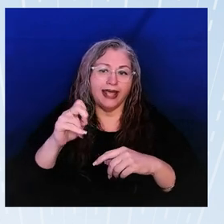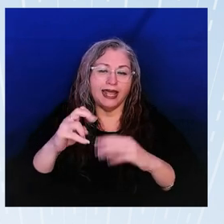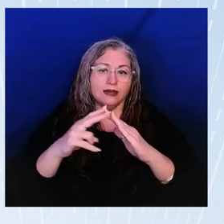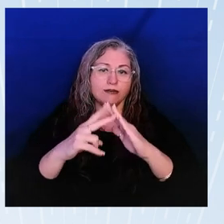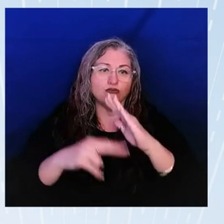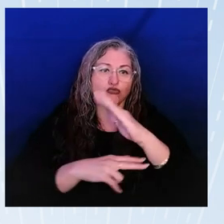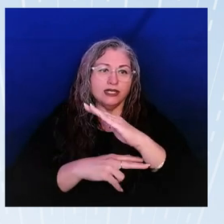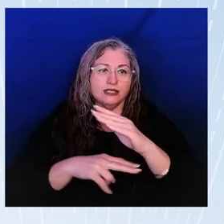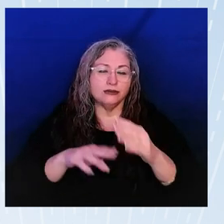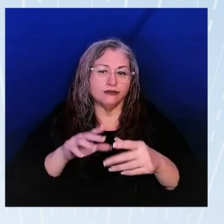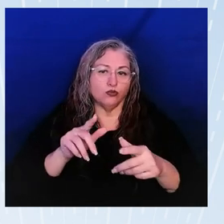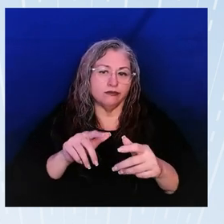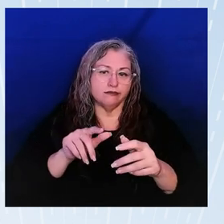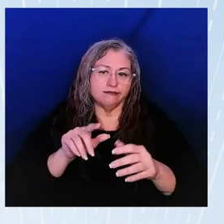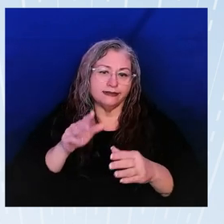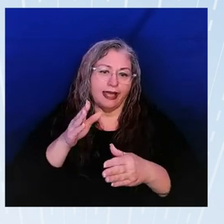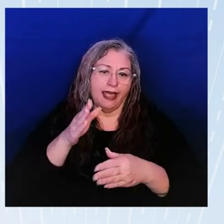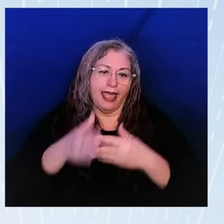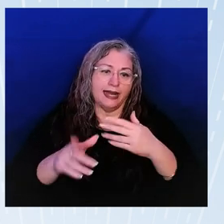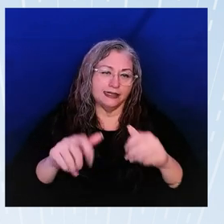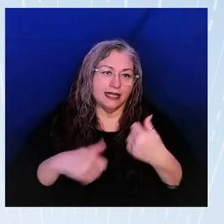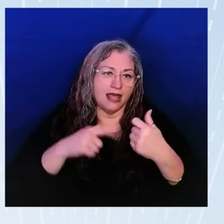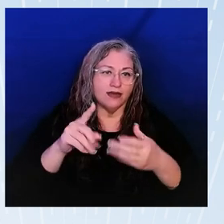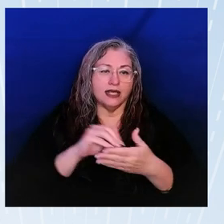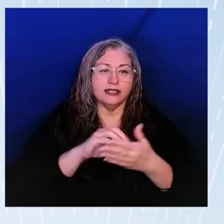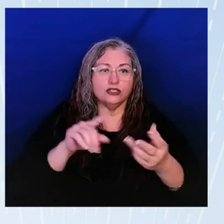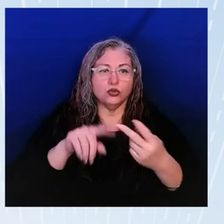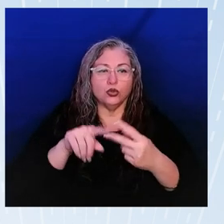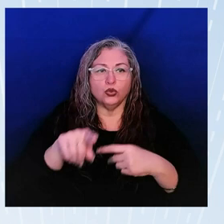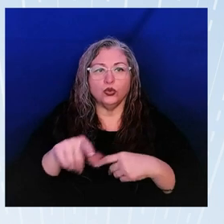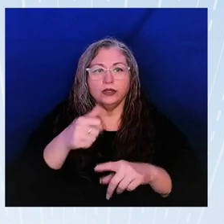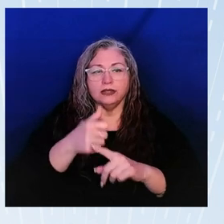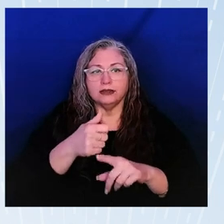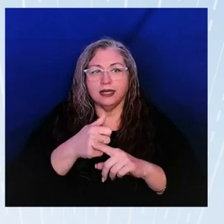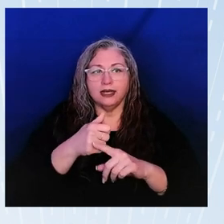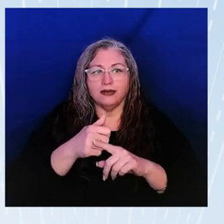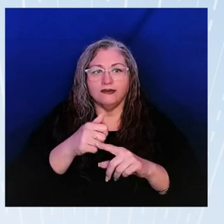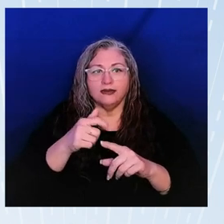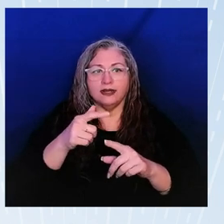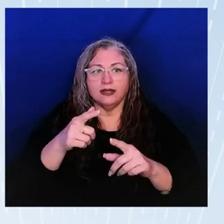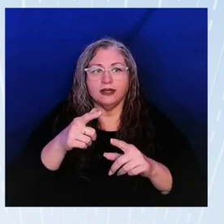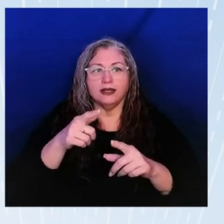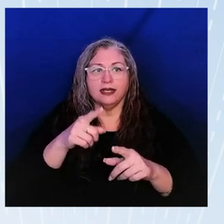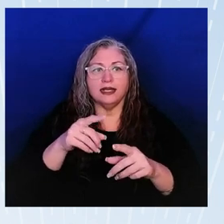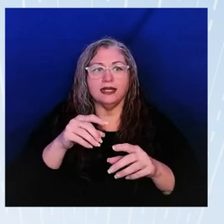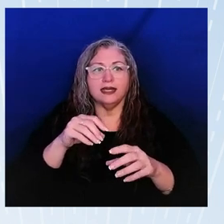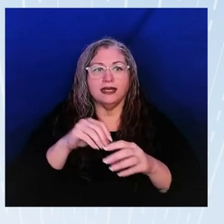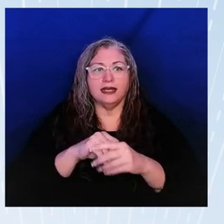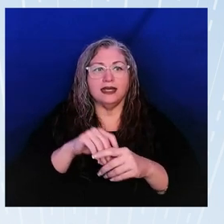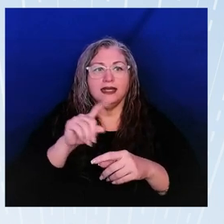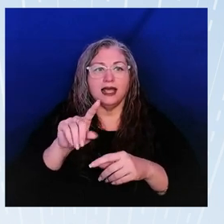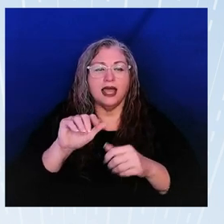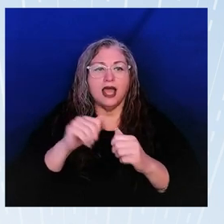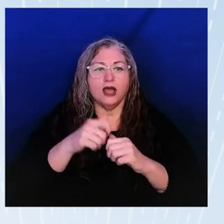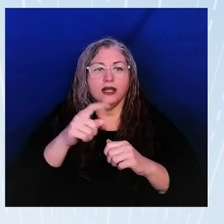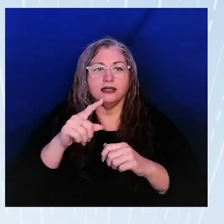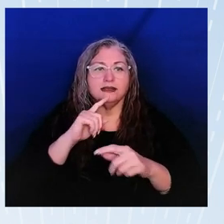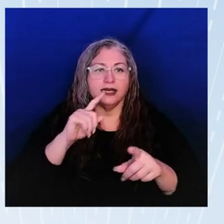life. There was a student who ended his life in a dormitory by hanging herself.